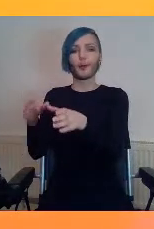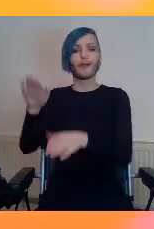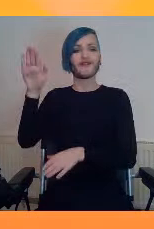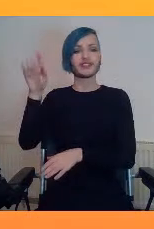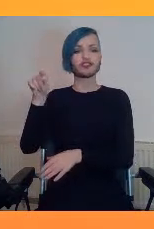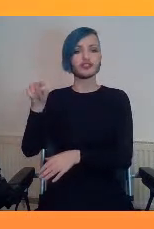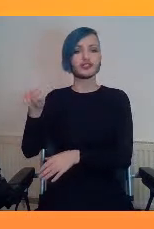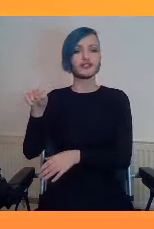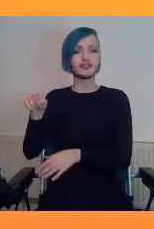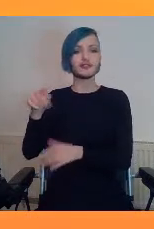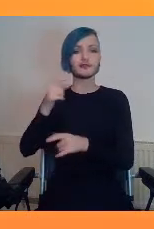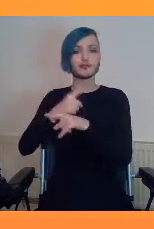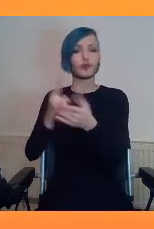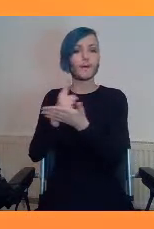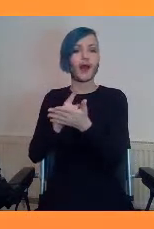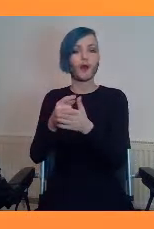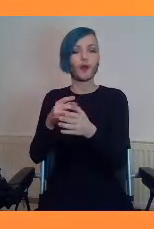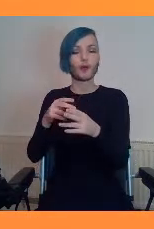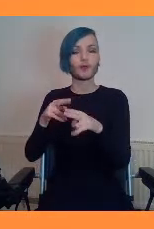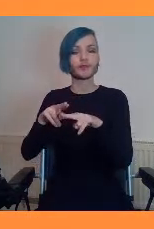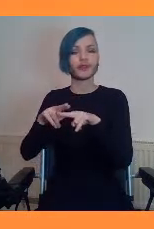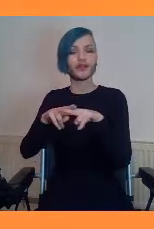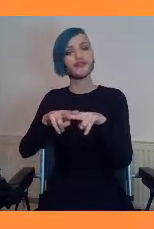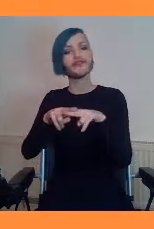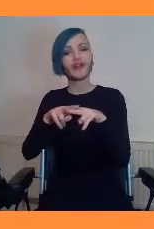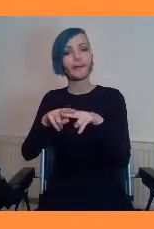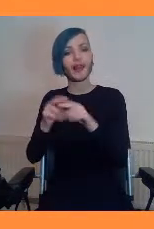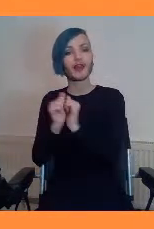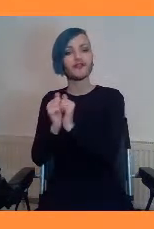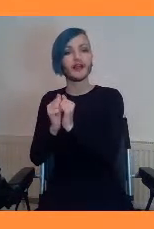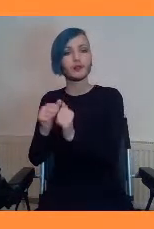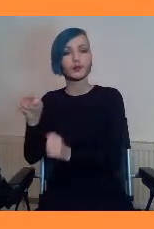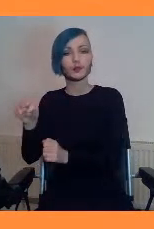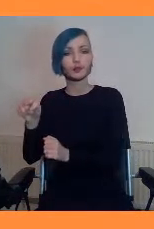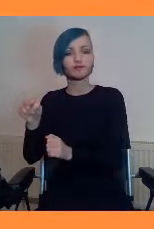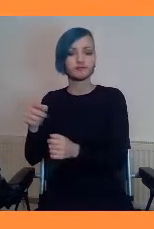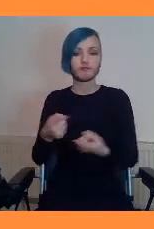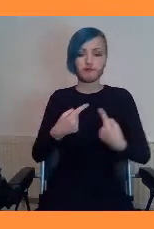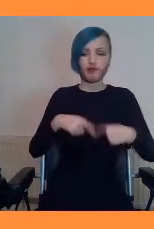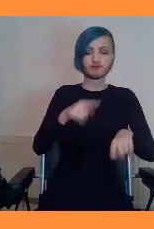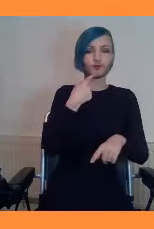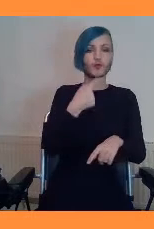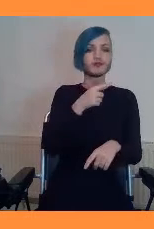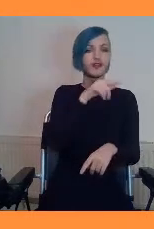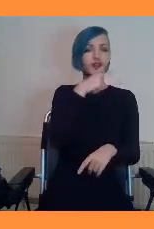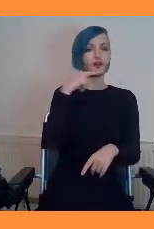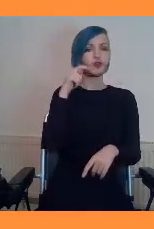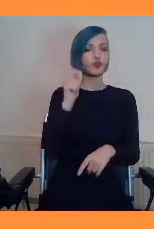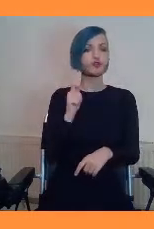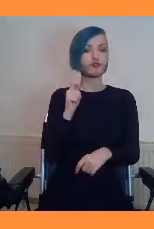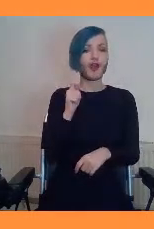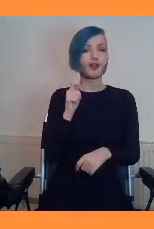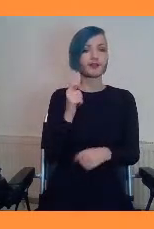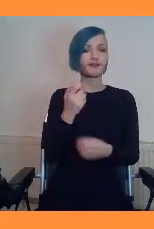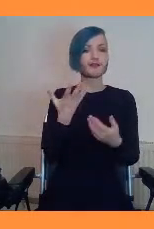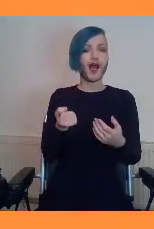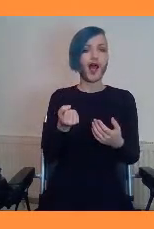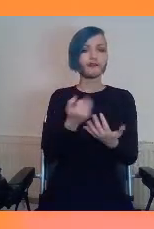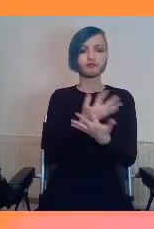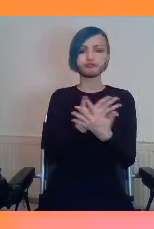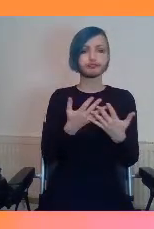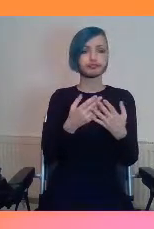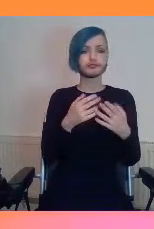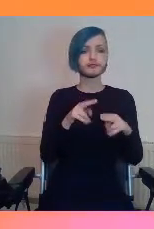in Ukraine we have a lot of feminists and a lot of men who supported